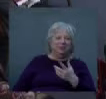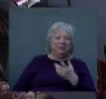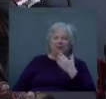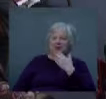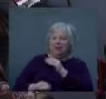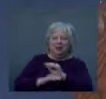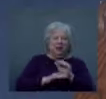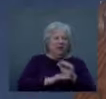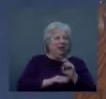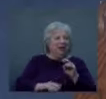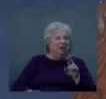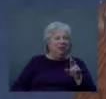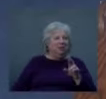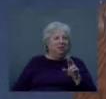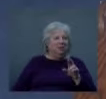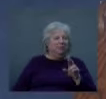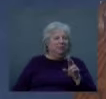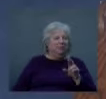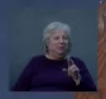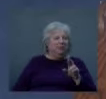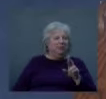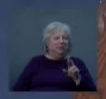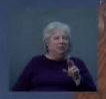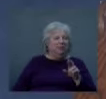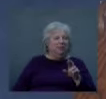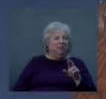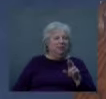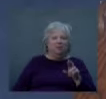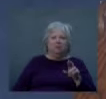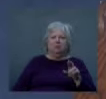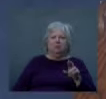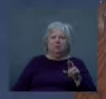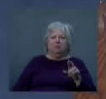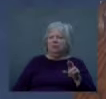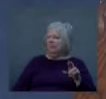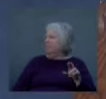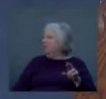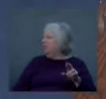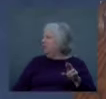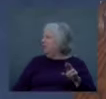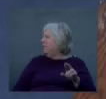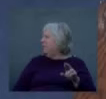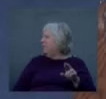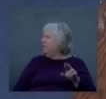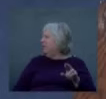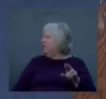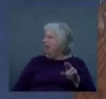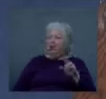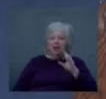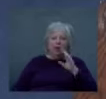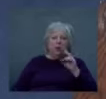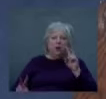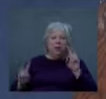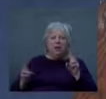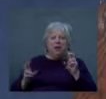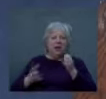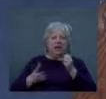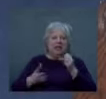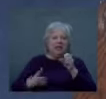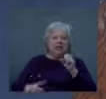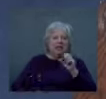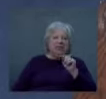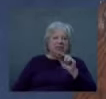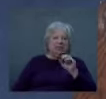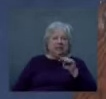good evening, Mr. It will be stamped out, Mayor. I like that. It's words to live by. At